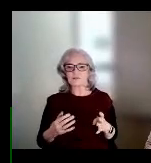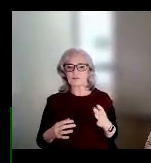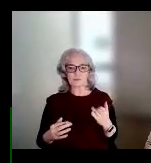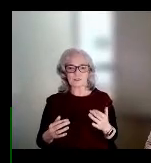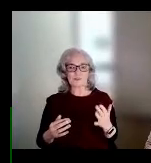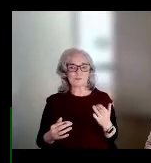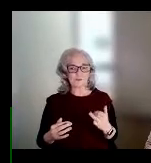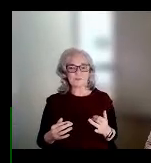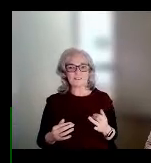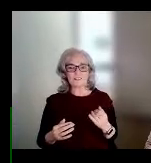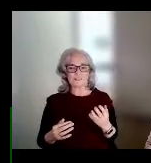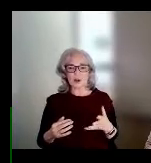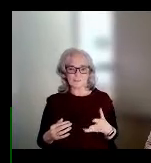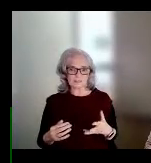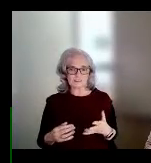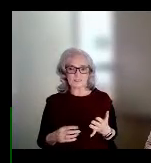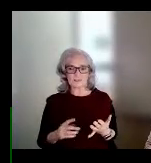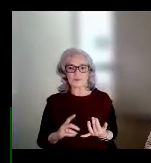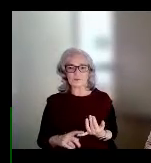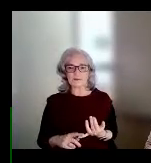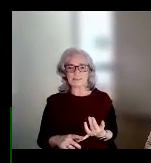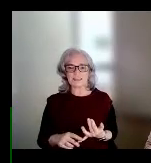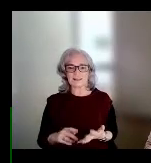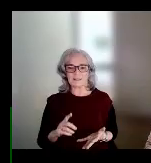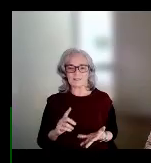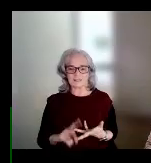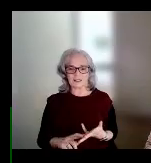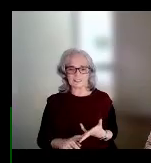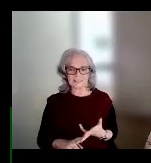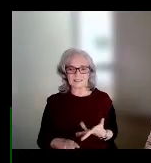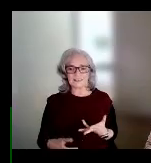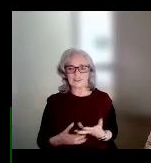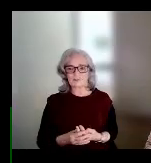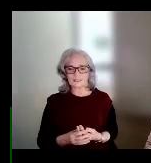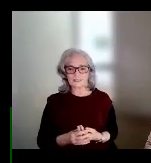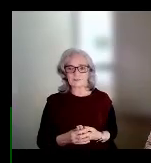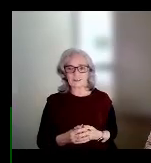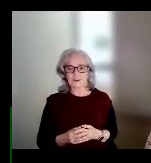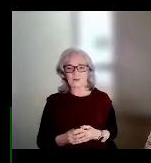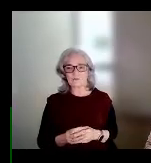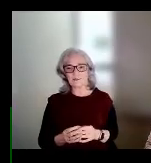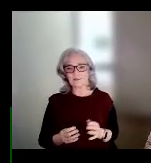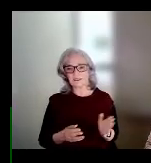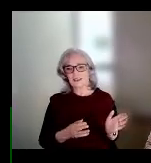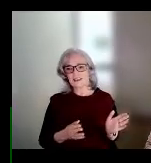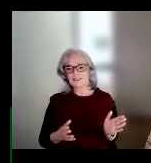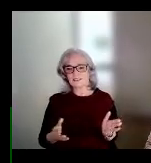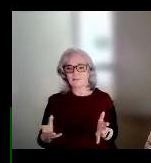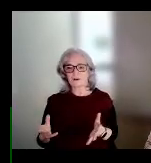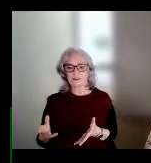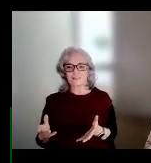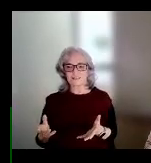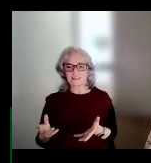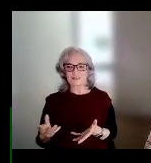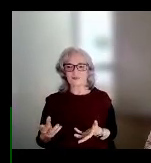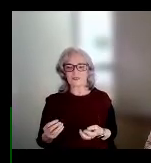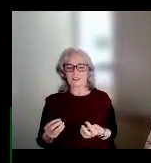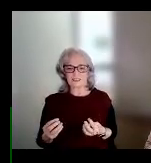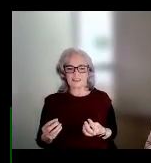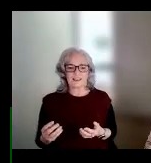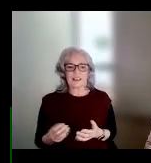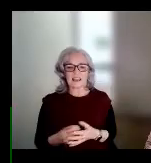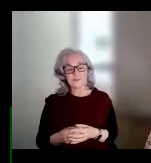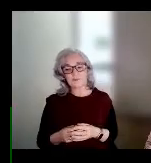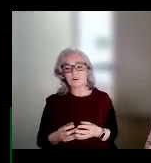so the responsiveness and timeliness of the equipment and the funding to receive that equipment and to then progress into